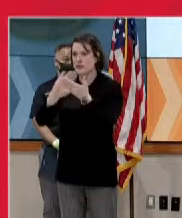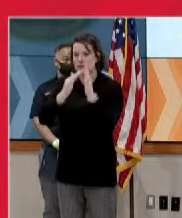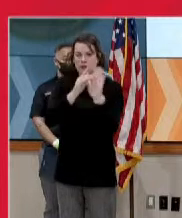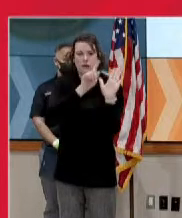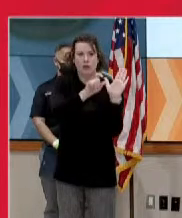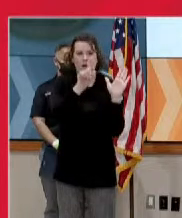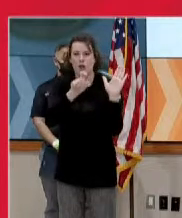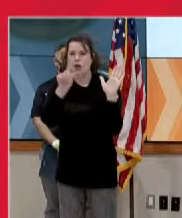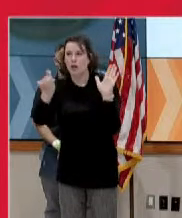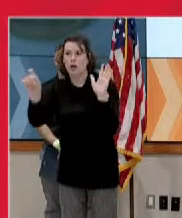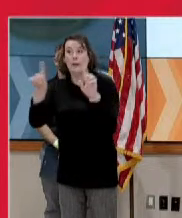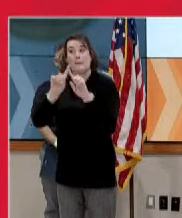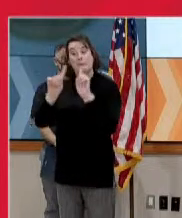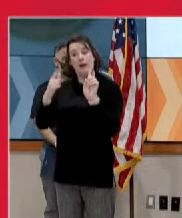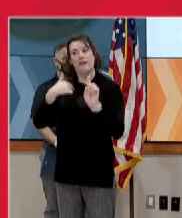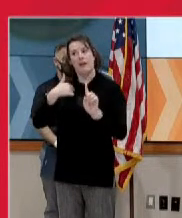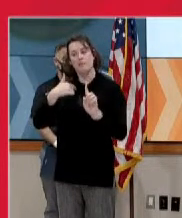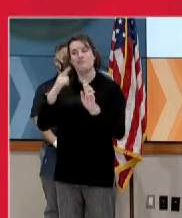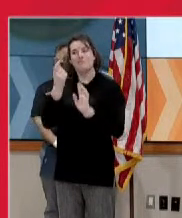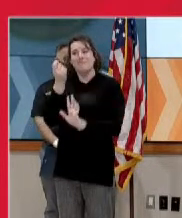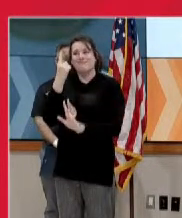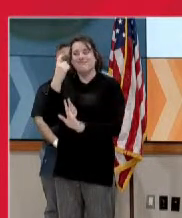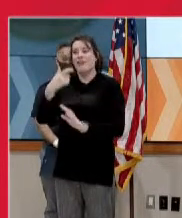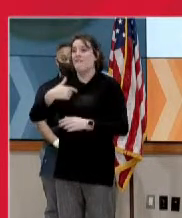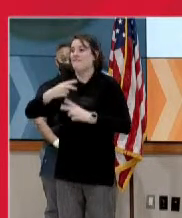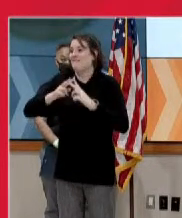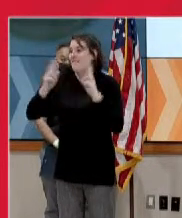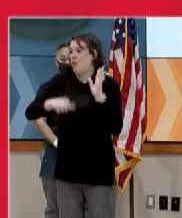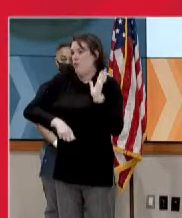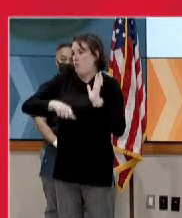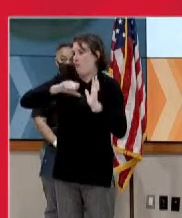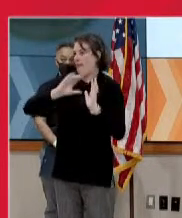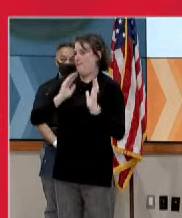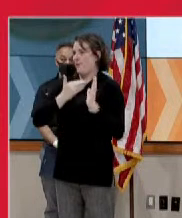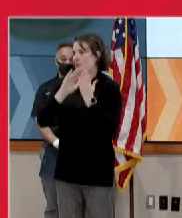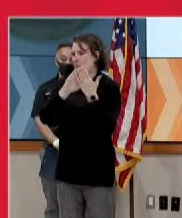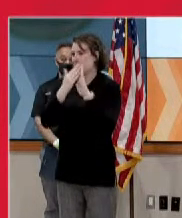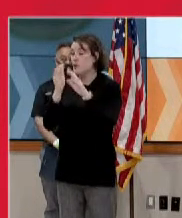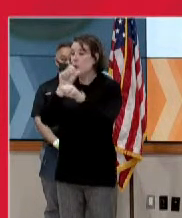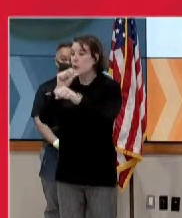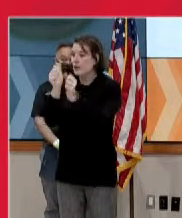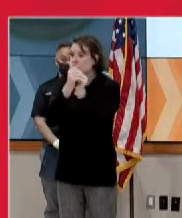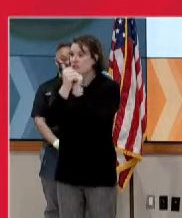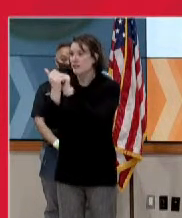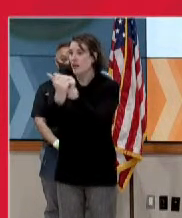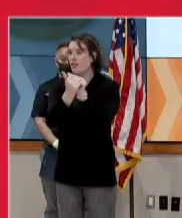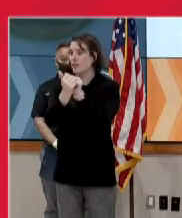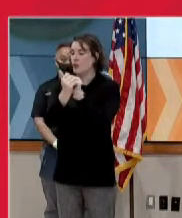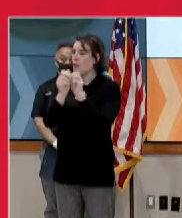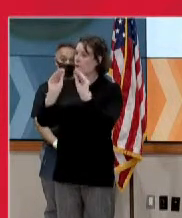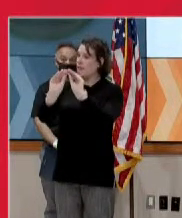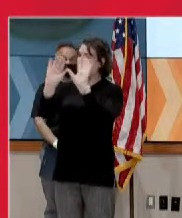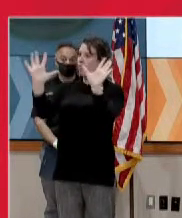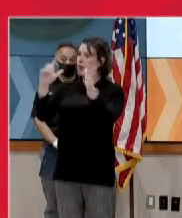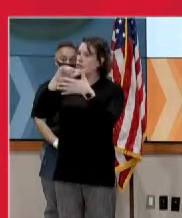I've always been very, very proud of the community for working together when we have those clear regulations. When we had the